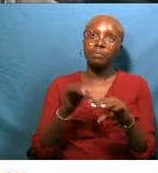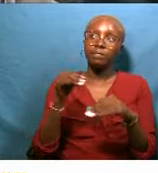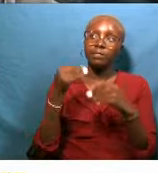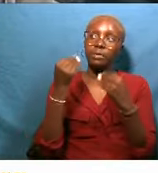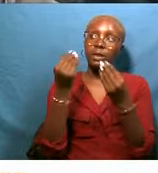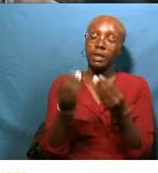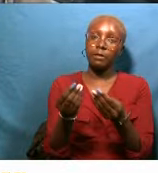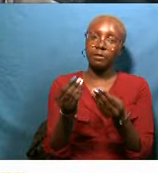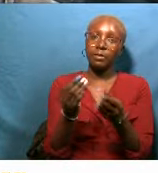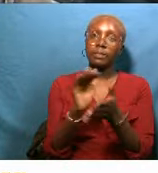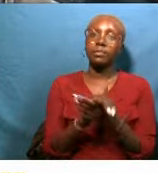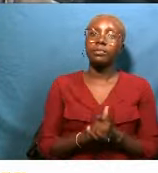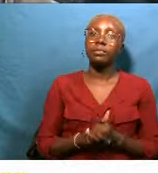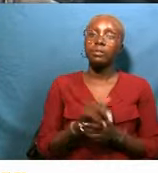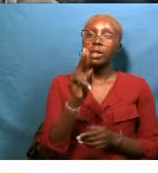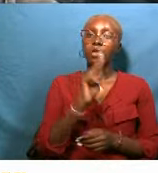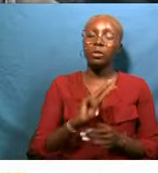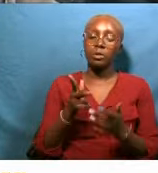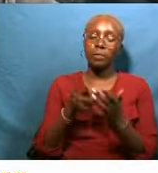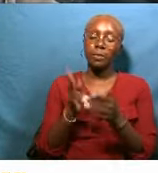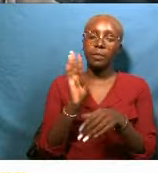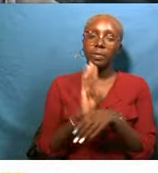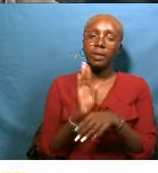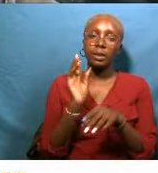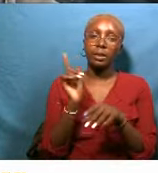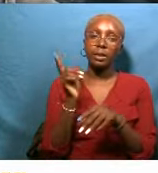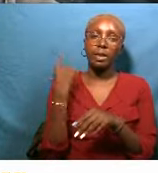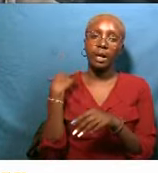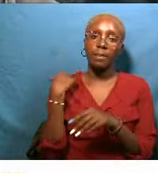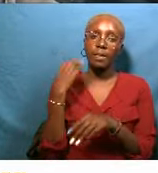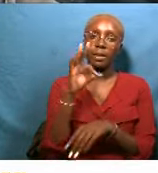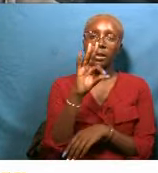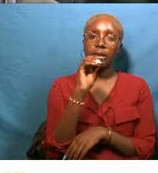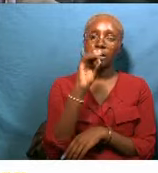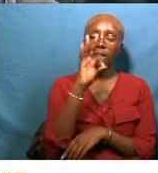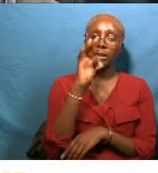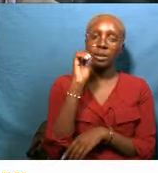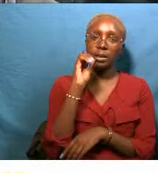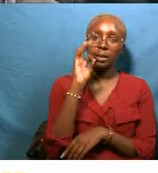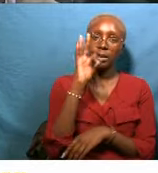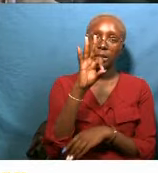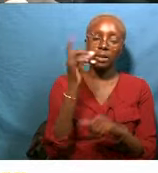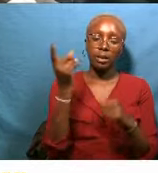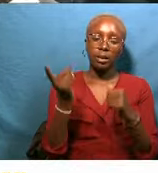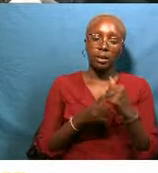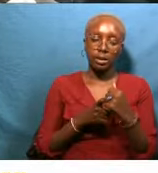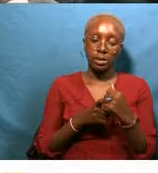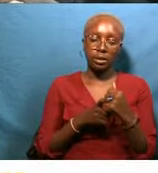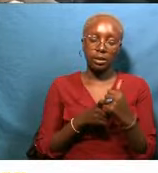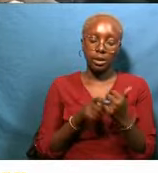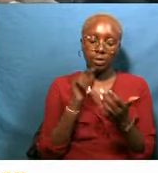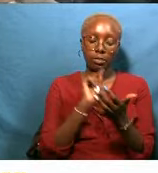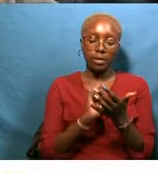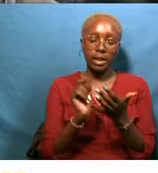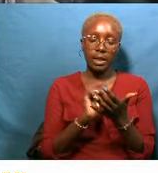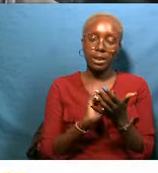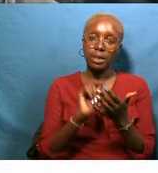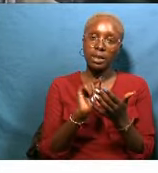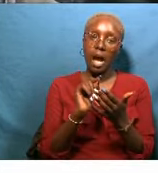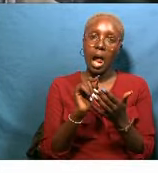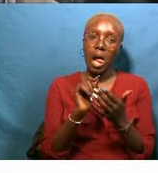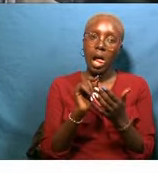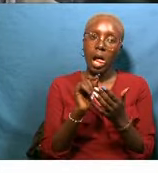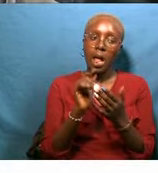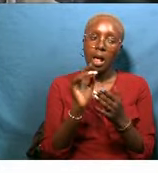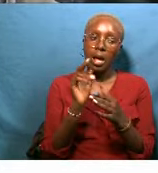numbers 30, 30, 36 for various forms of giving. Just write the account name, offertory, tithe, or